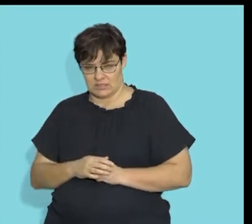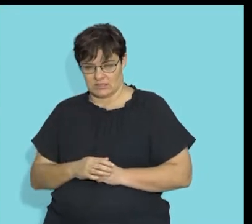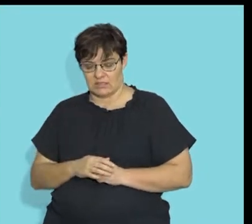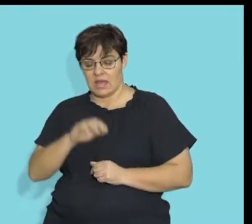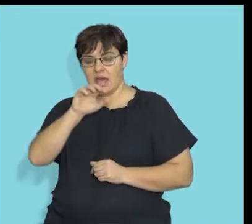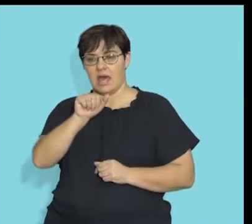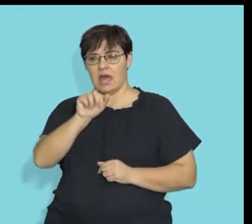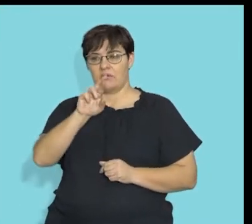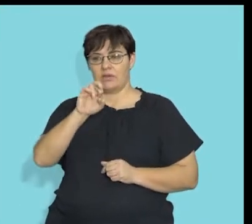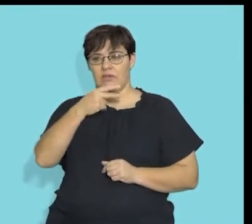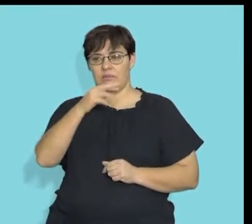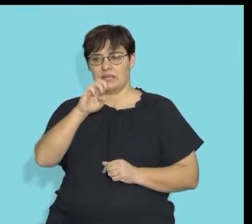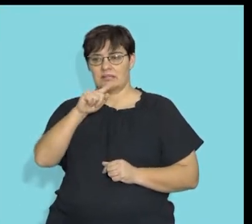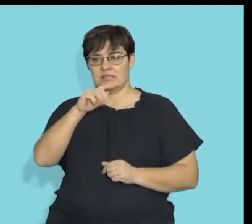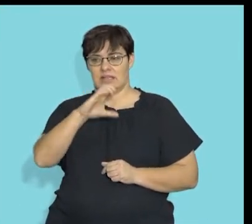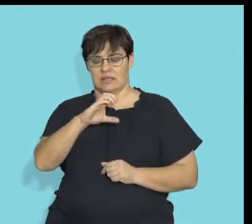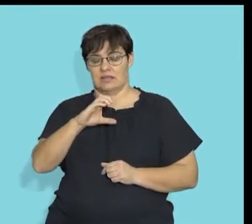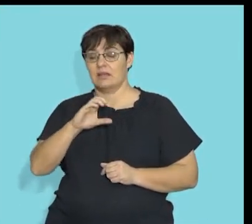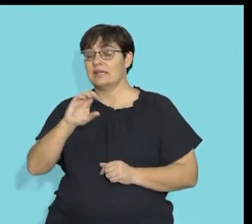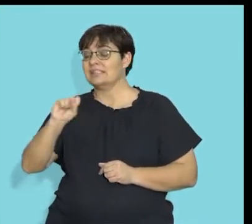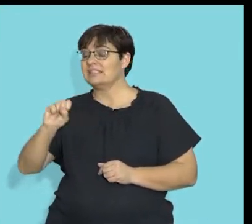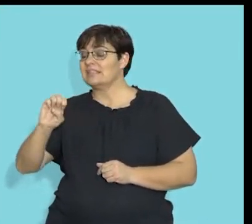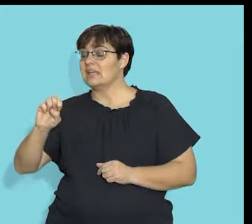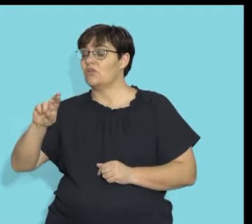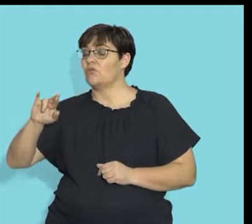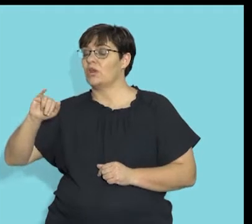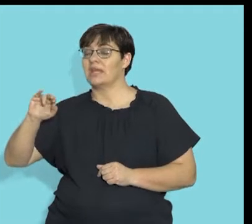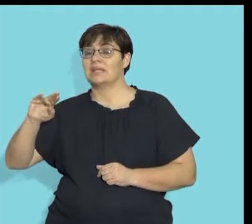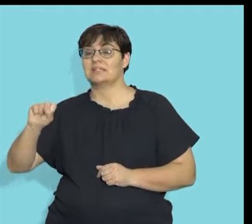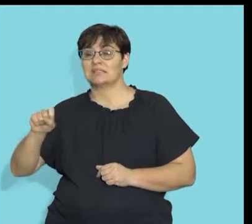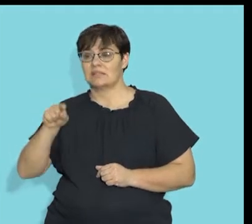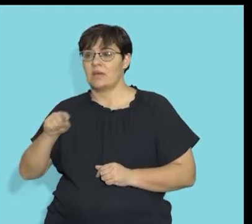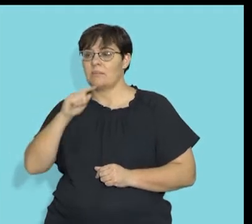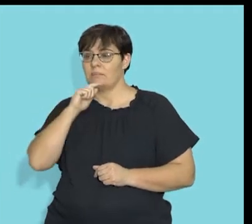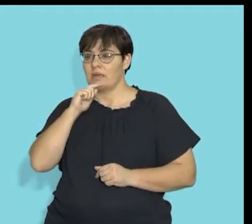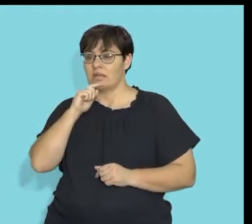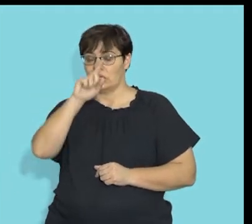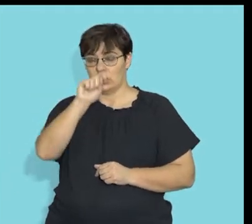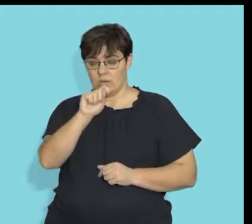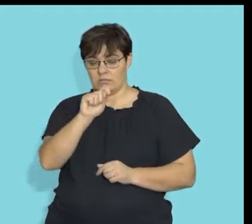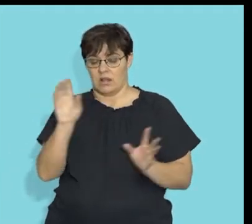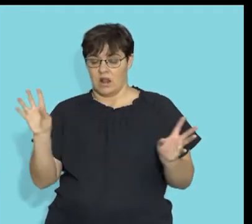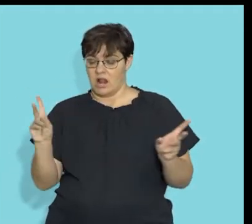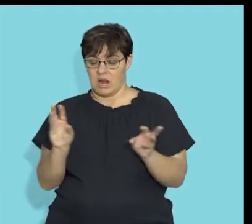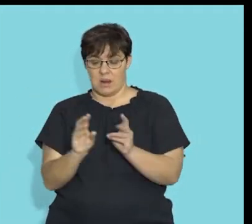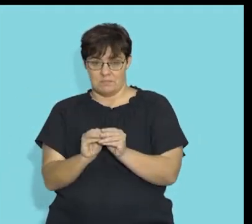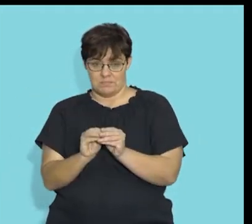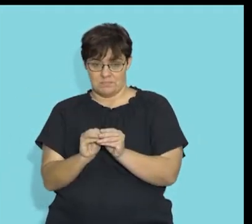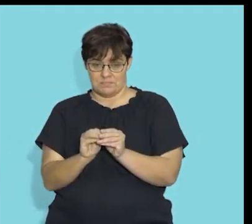an arithmetic series is formed when the terms in an arithmetic sequence are added